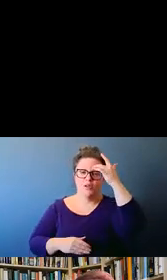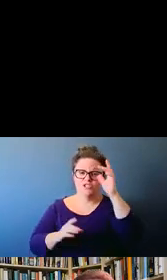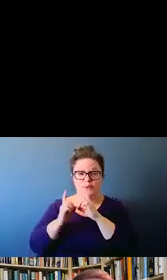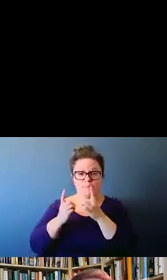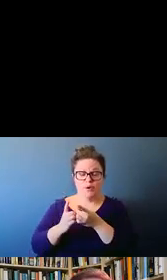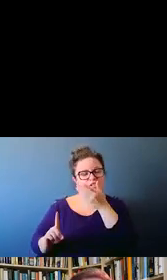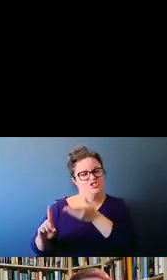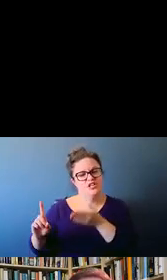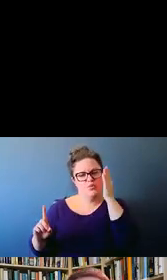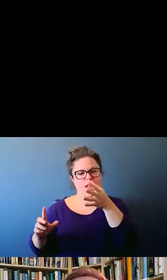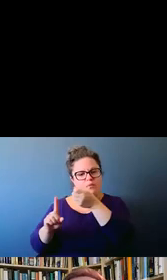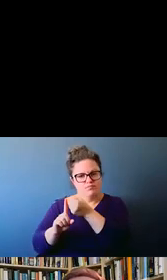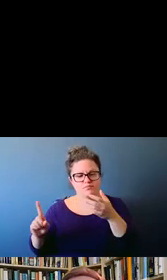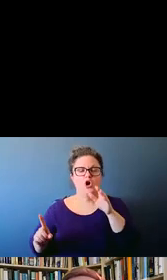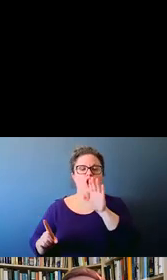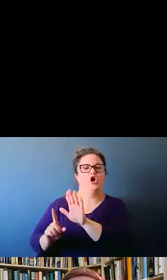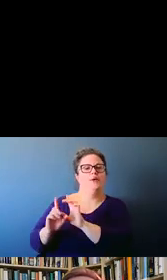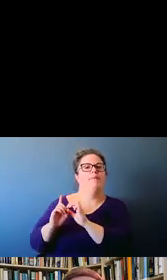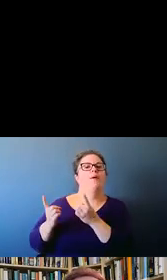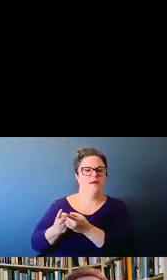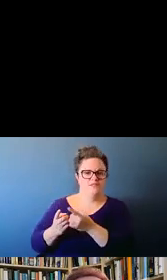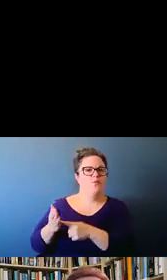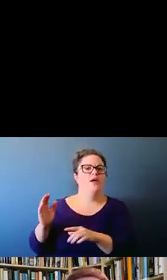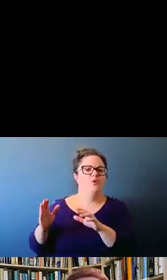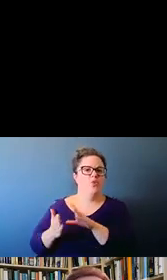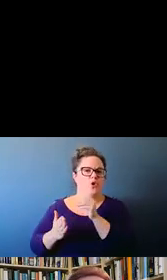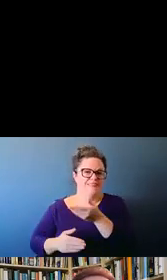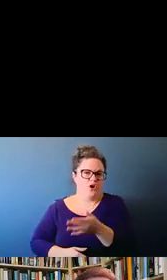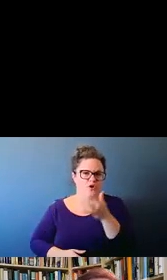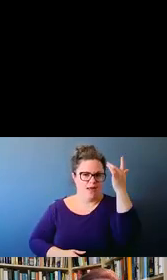the fantastic things you can learn there. So over to you, Julia.